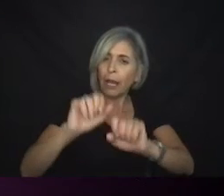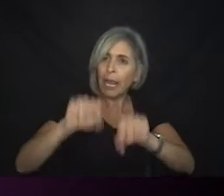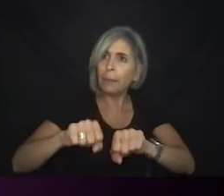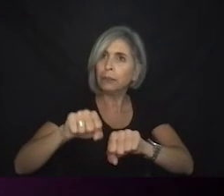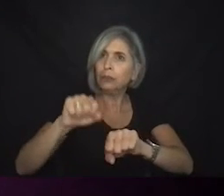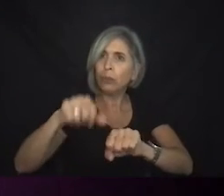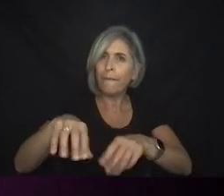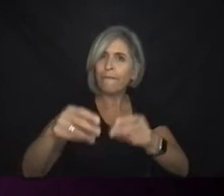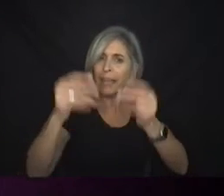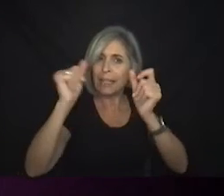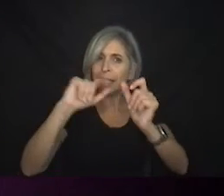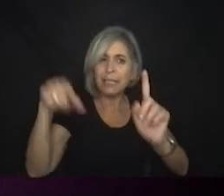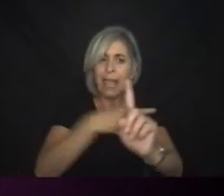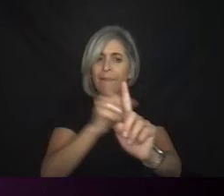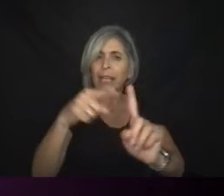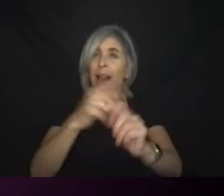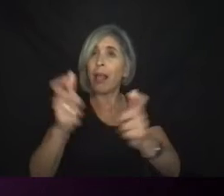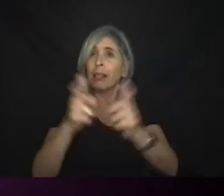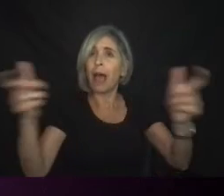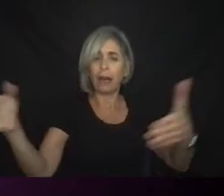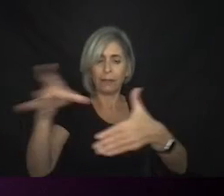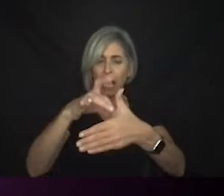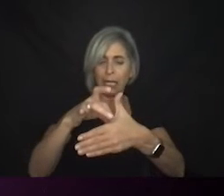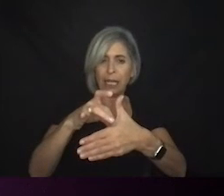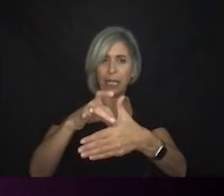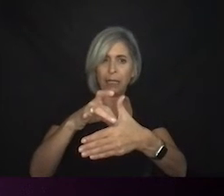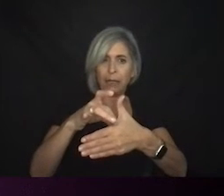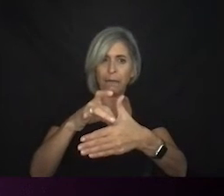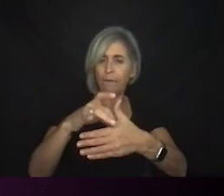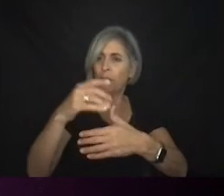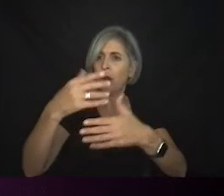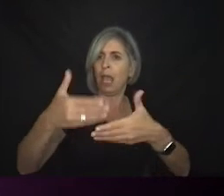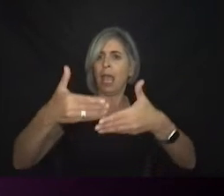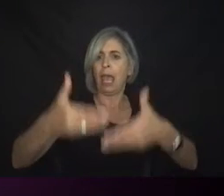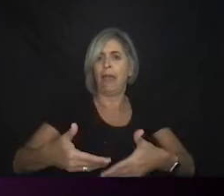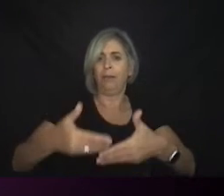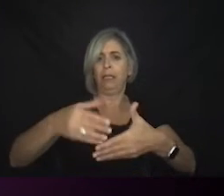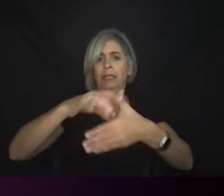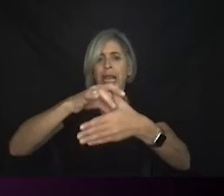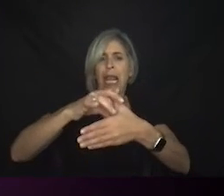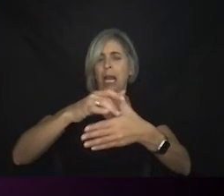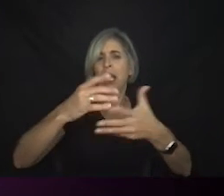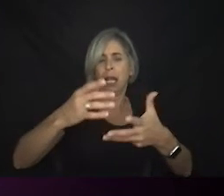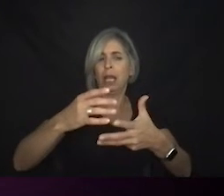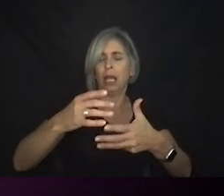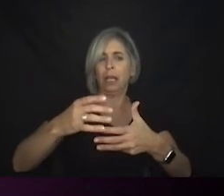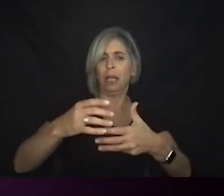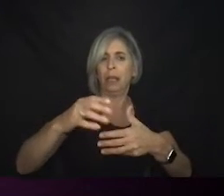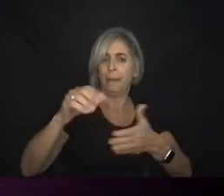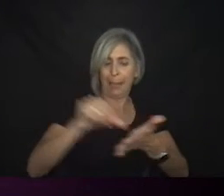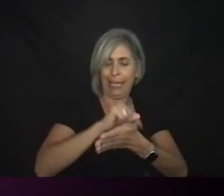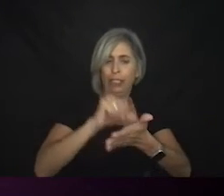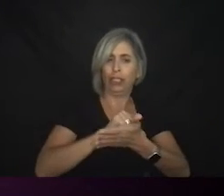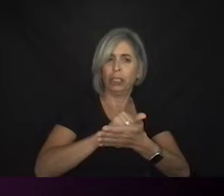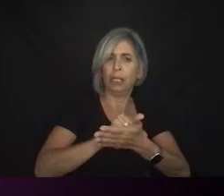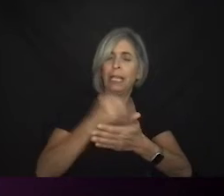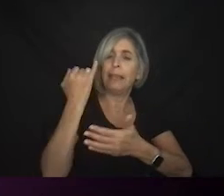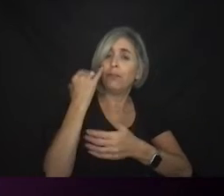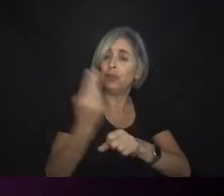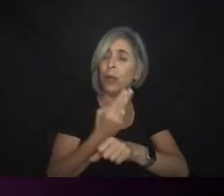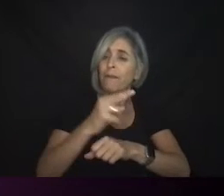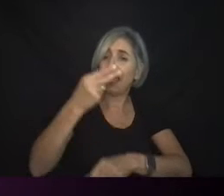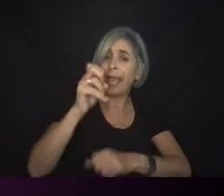quickly navigate a lot of content for like very data-heavy pages. And headings give you a great way as